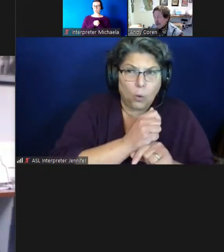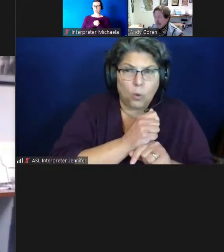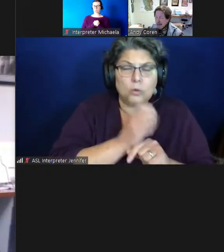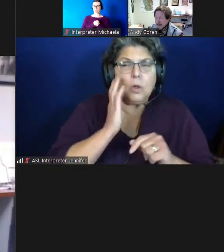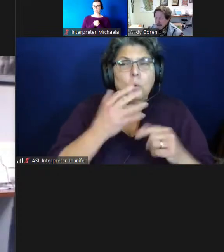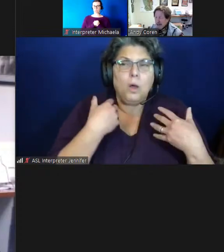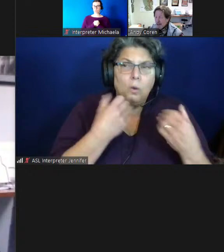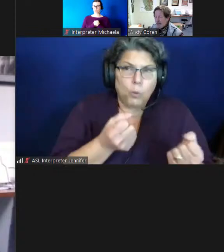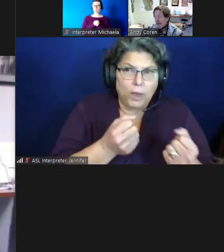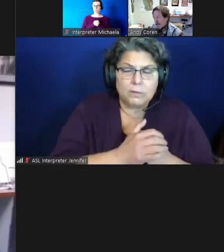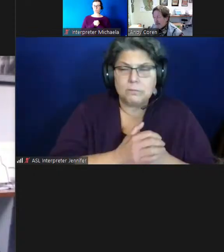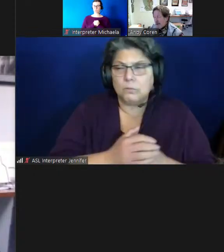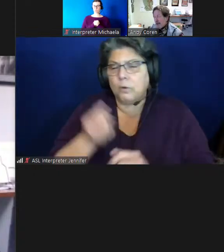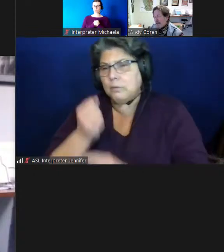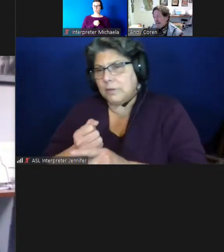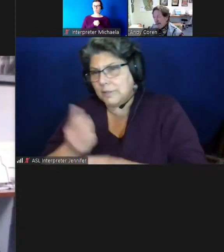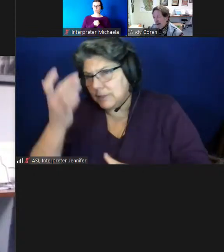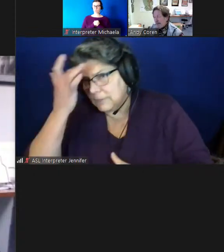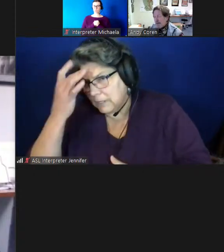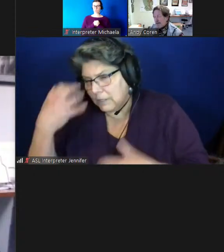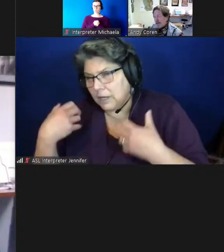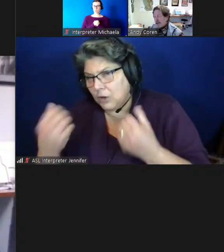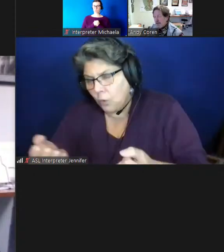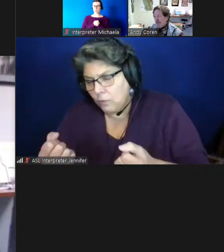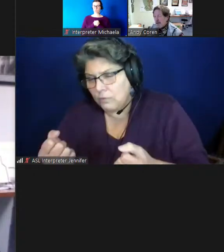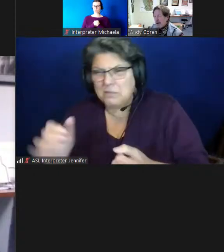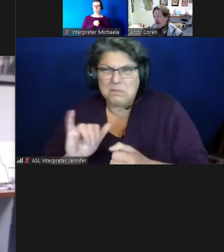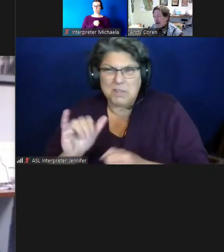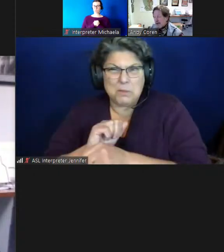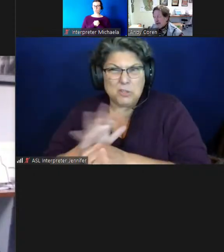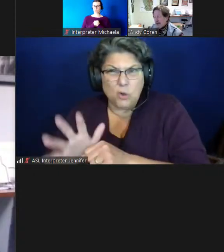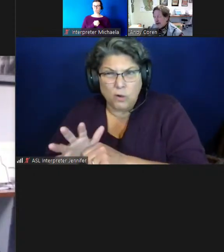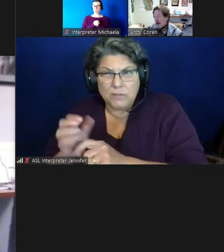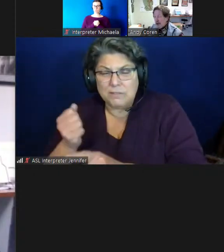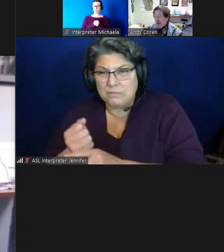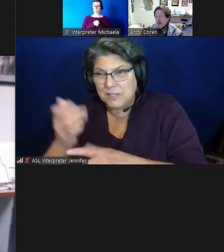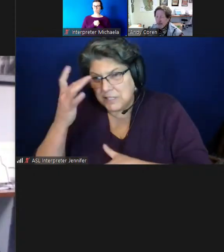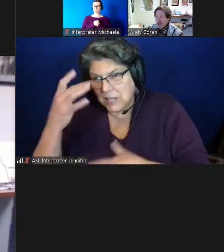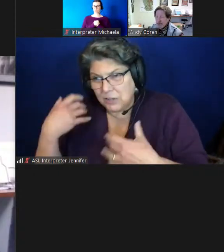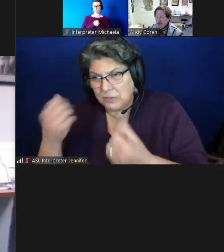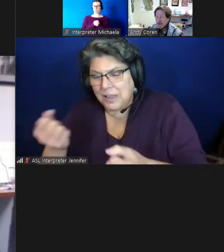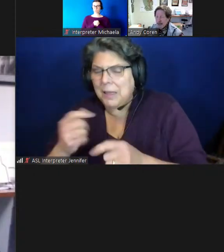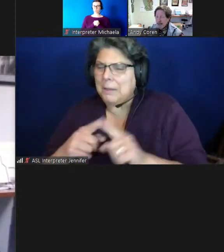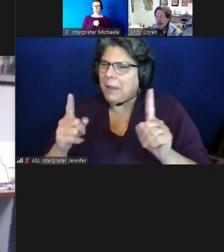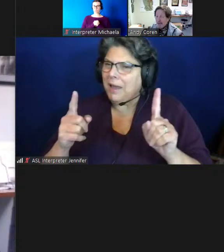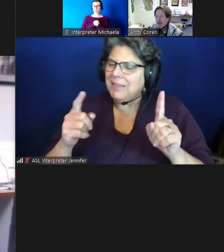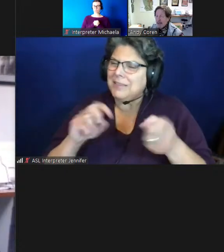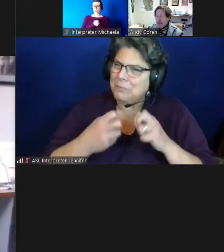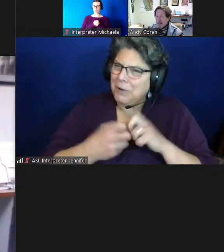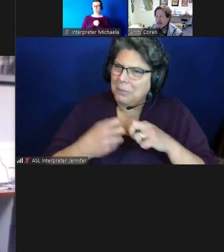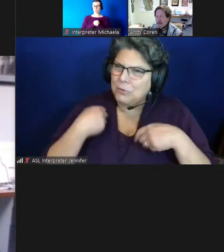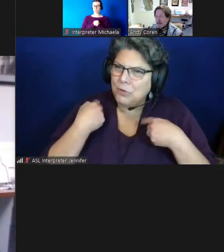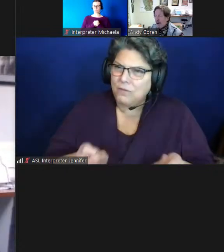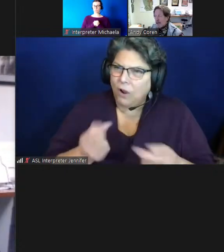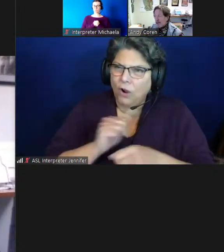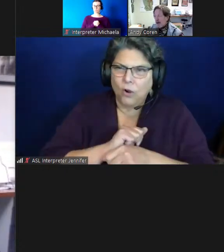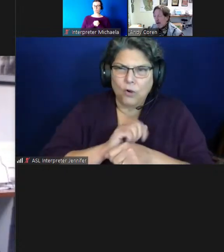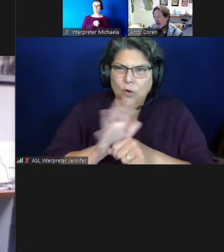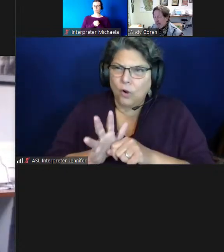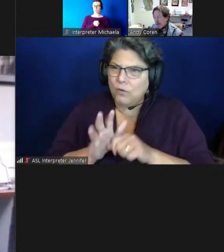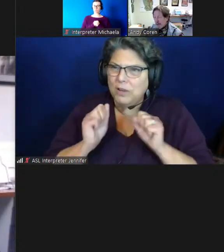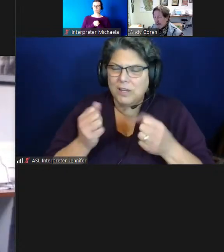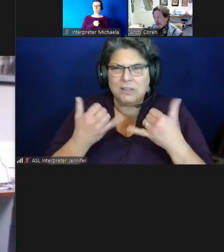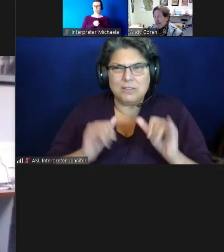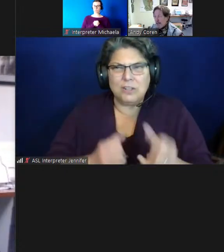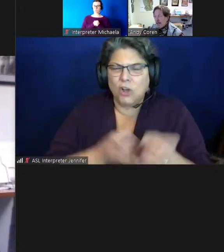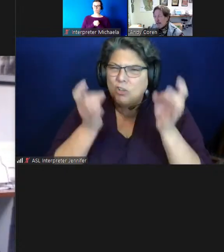over it, or they may get sick and they'll get over it. The problem is, so far, the COVID viruses that we have can still cause